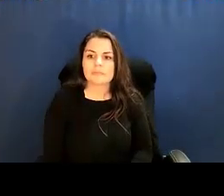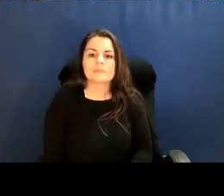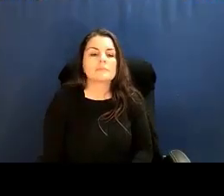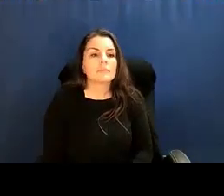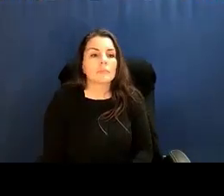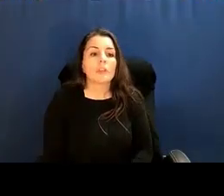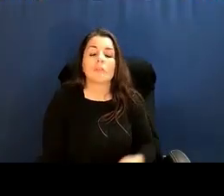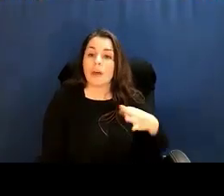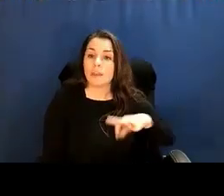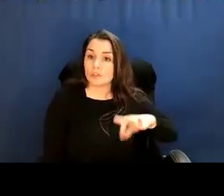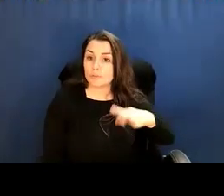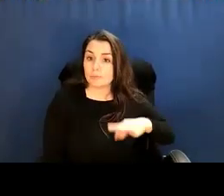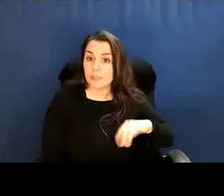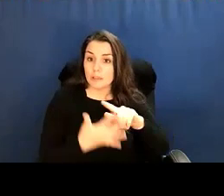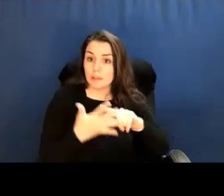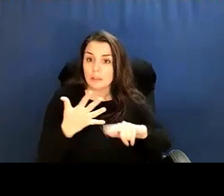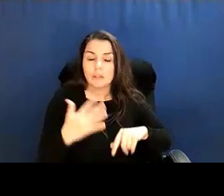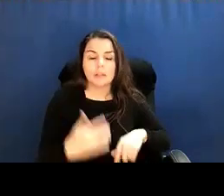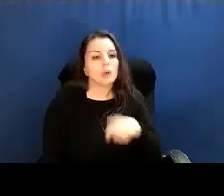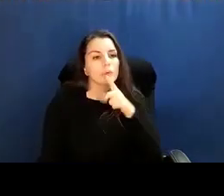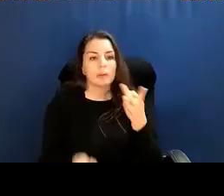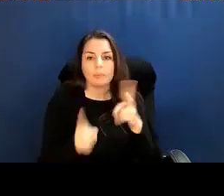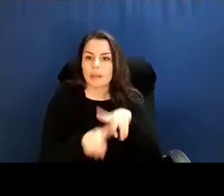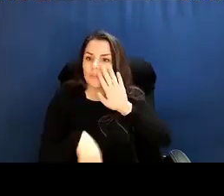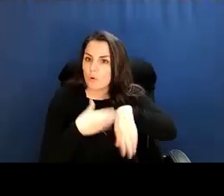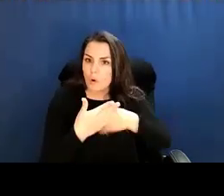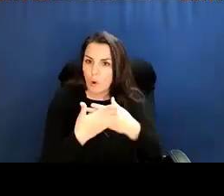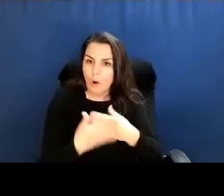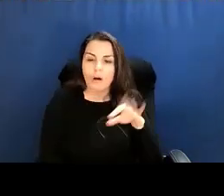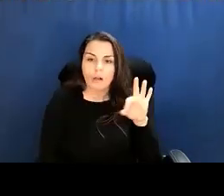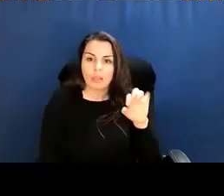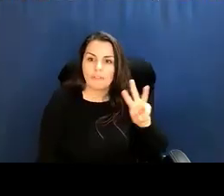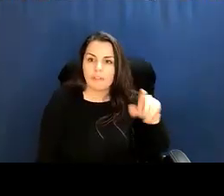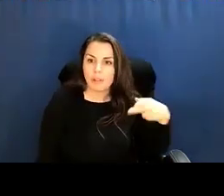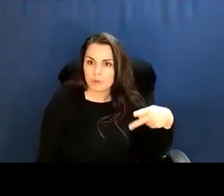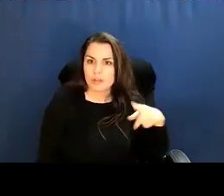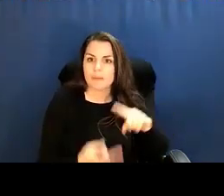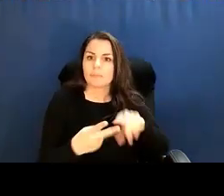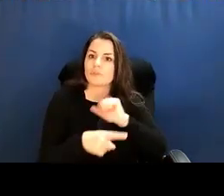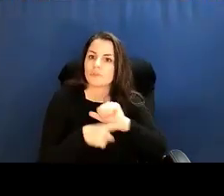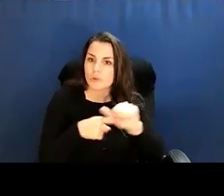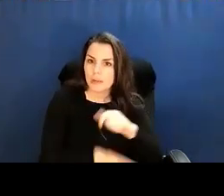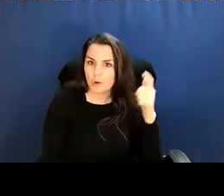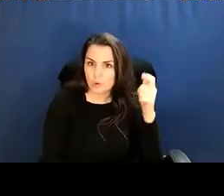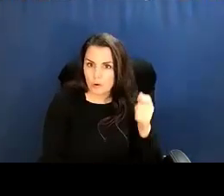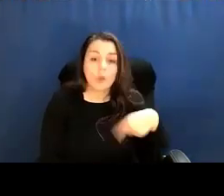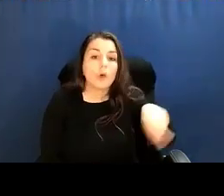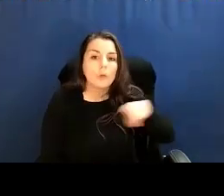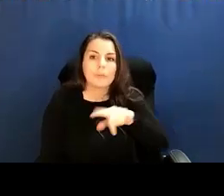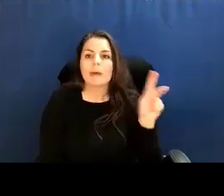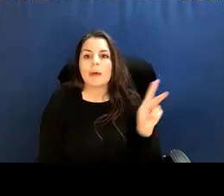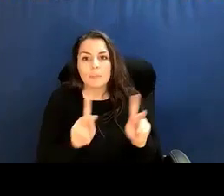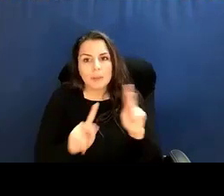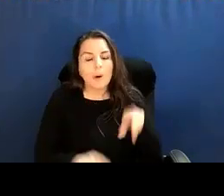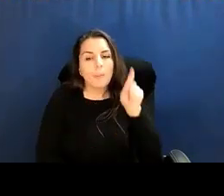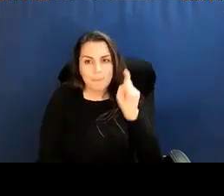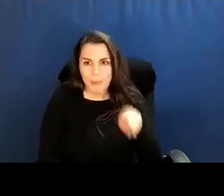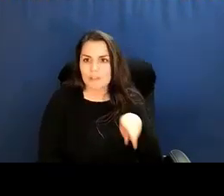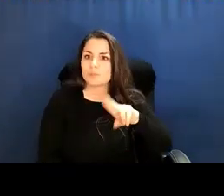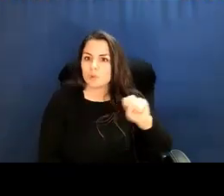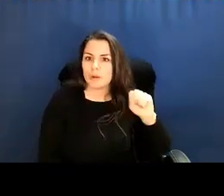Eligibility, this applies to all of the fellowships and training grants. So all the people who are supported on these programs have to be US citizens